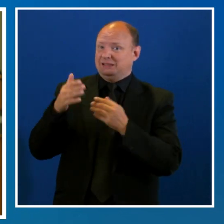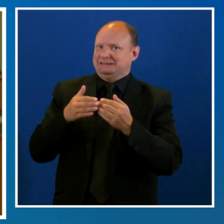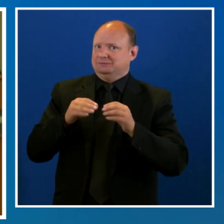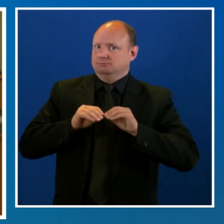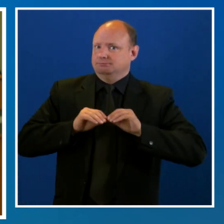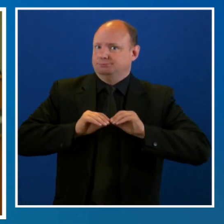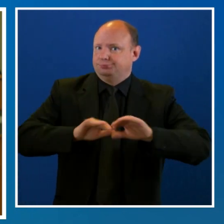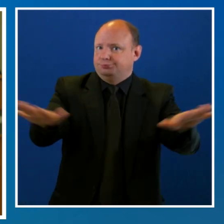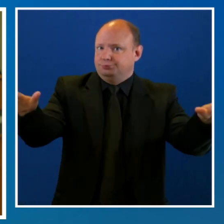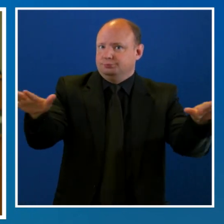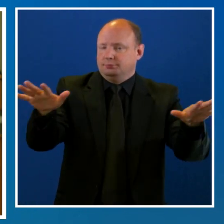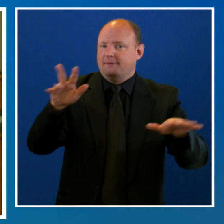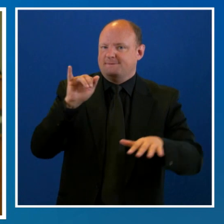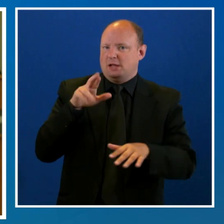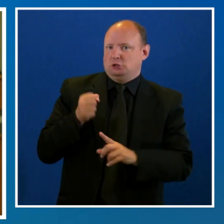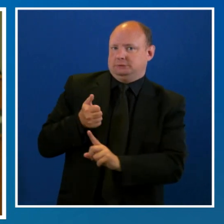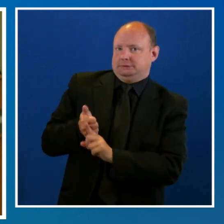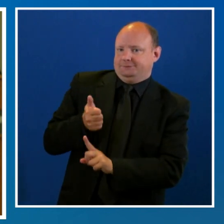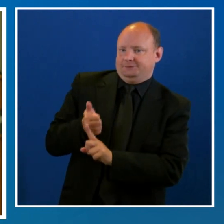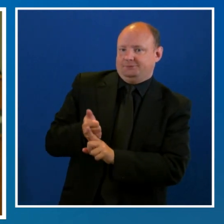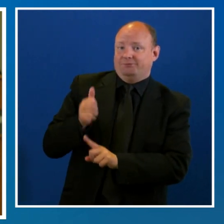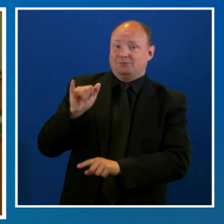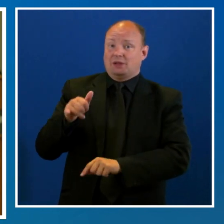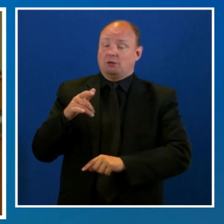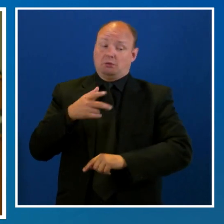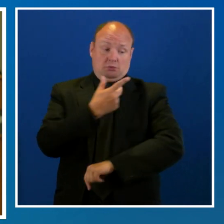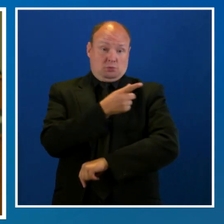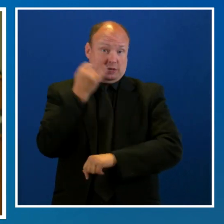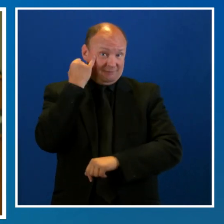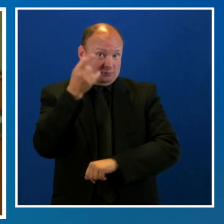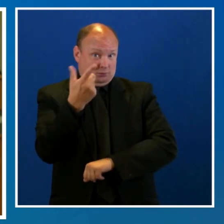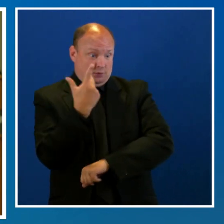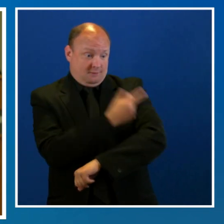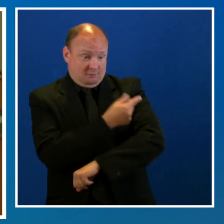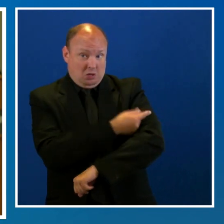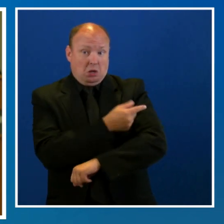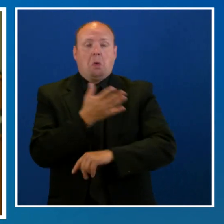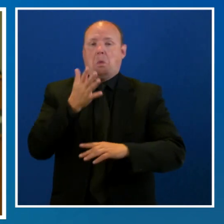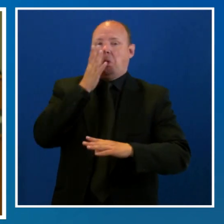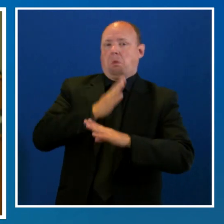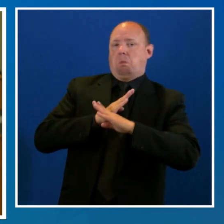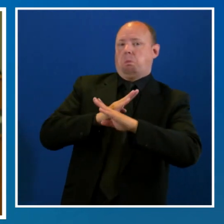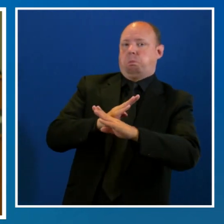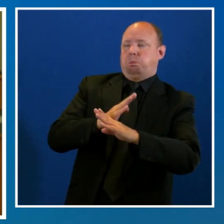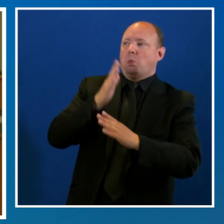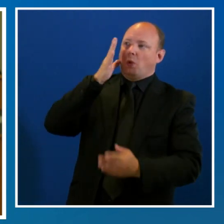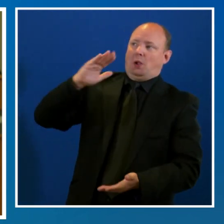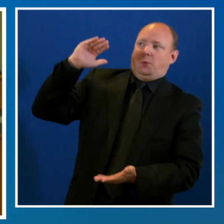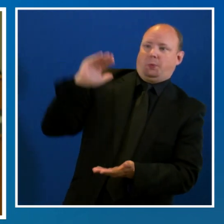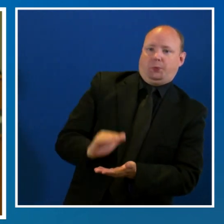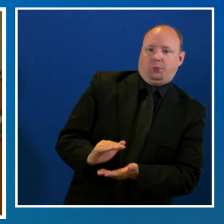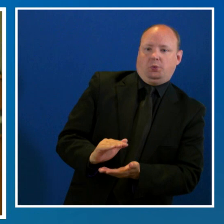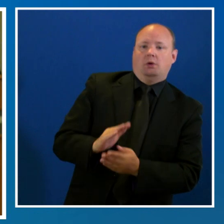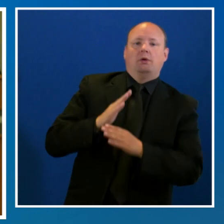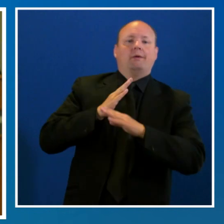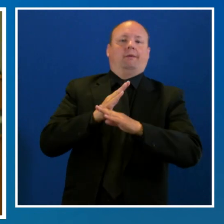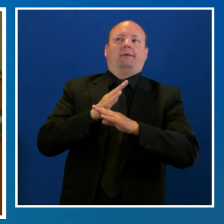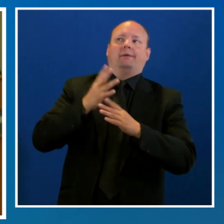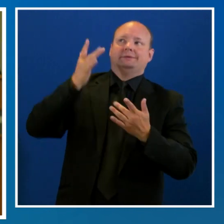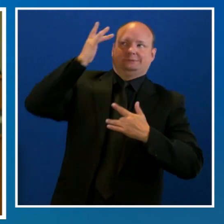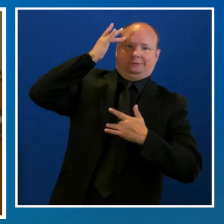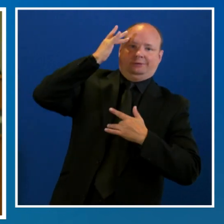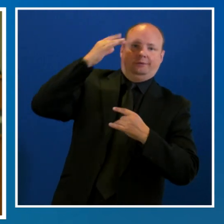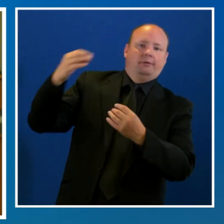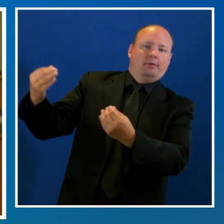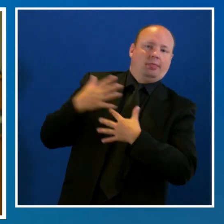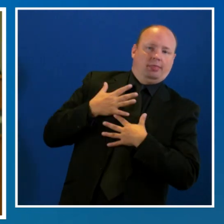very effective against preventing infection and warding off significant illness in the very rare cases of